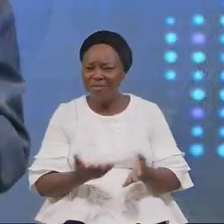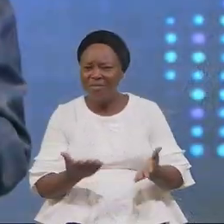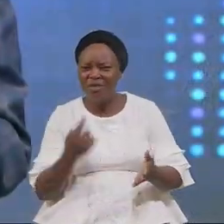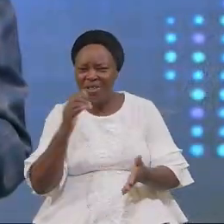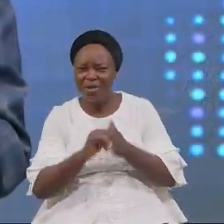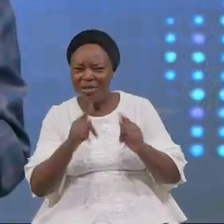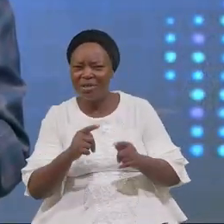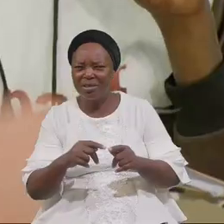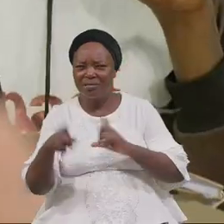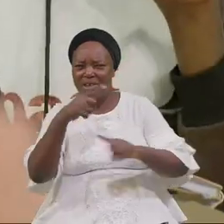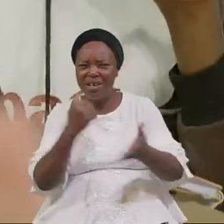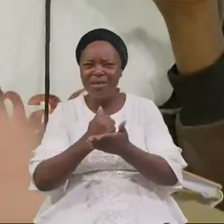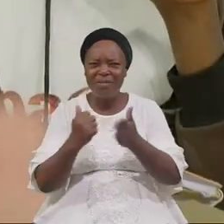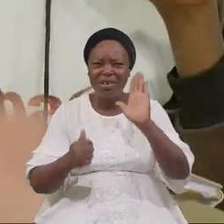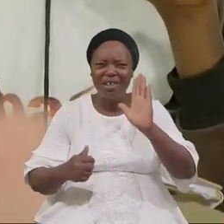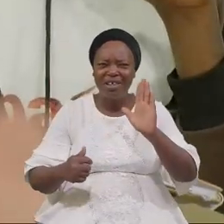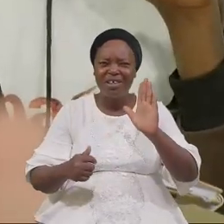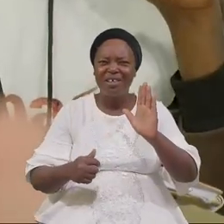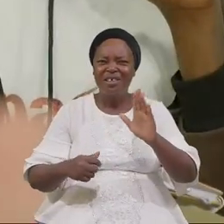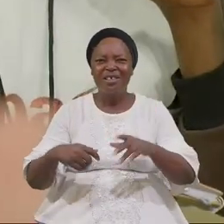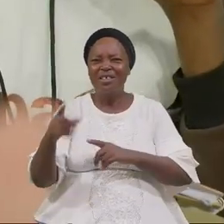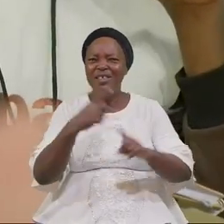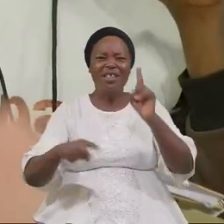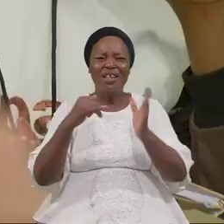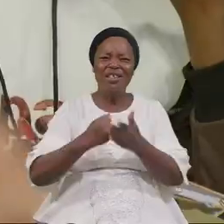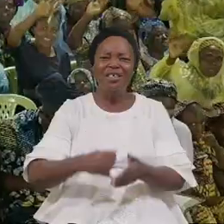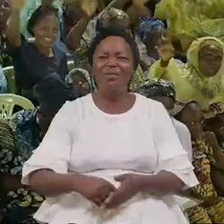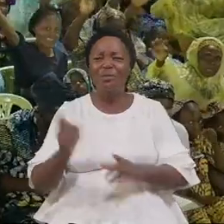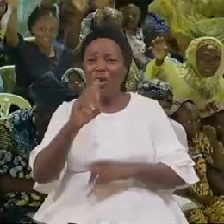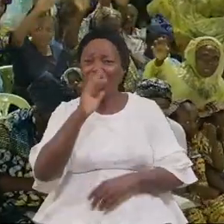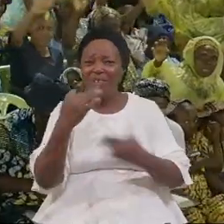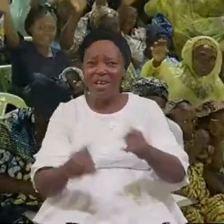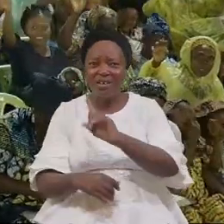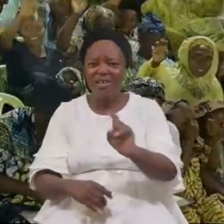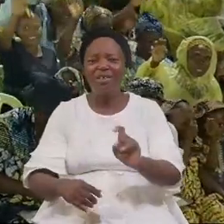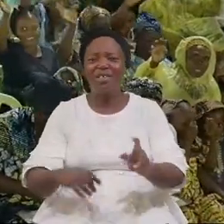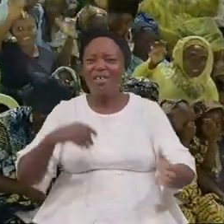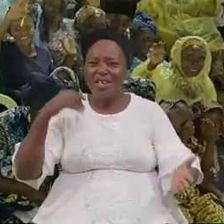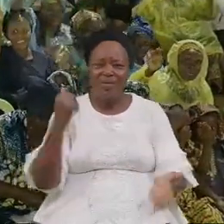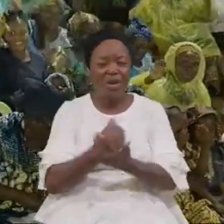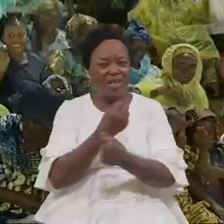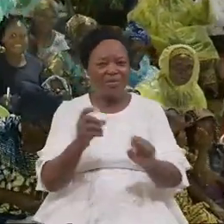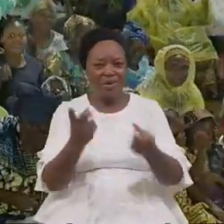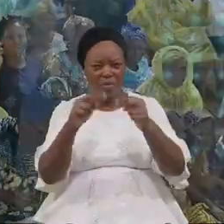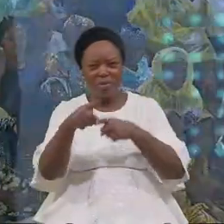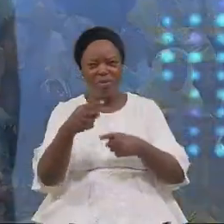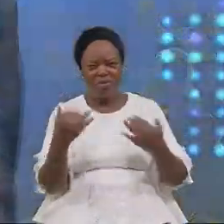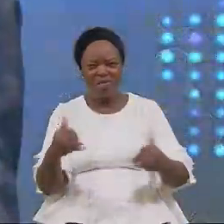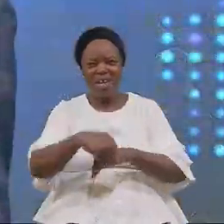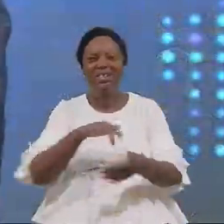Amen. I said, where are you? Amen. Salvation comes to you tonight.